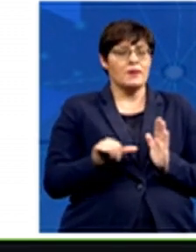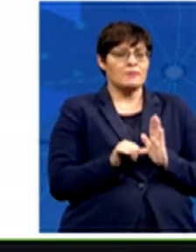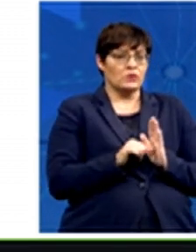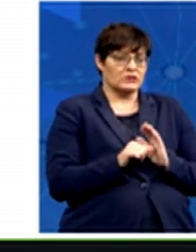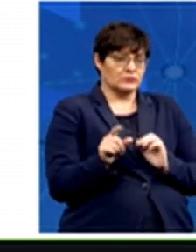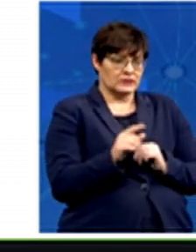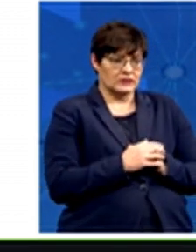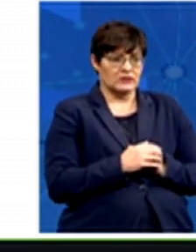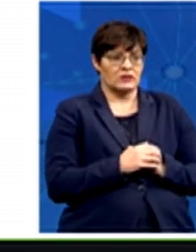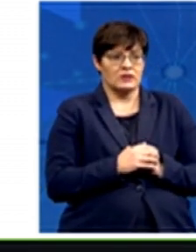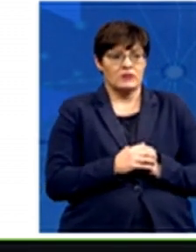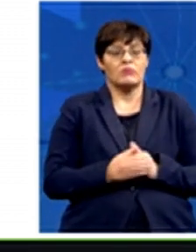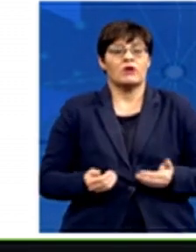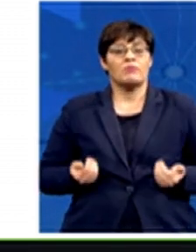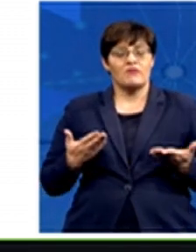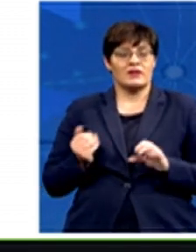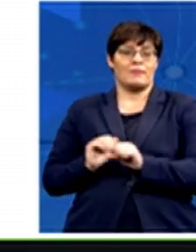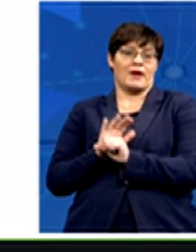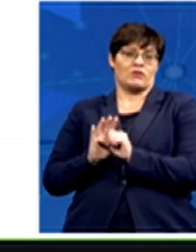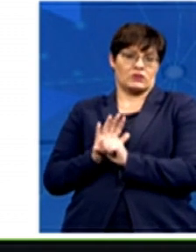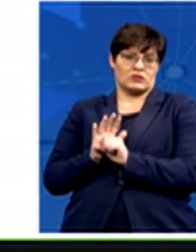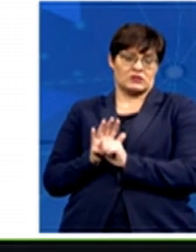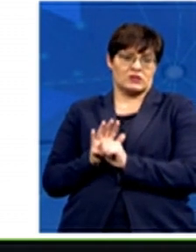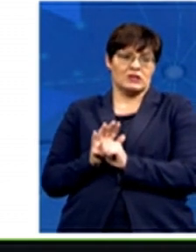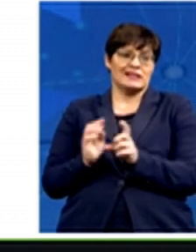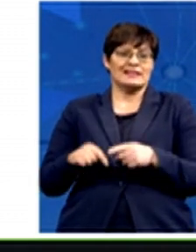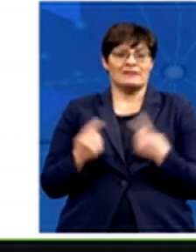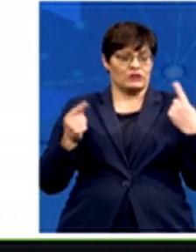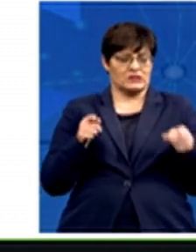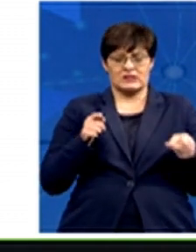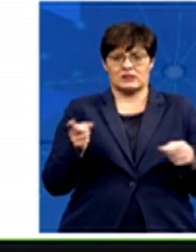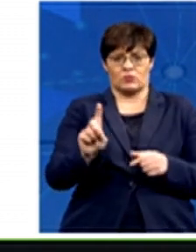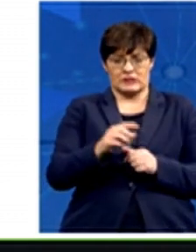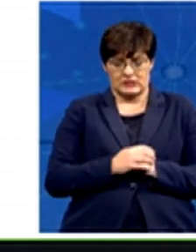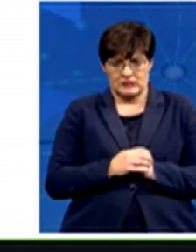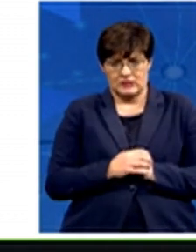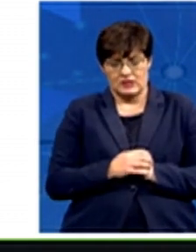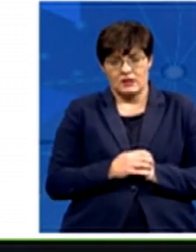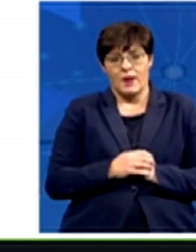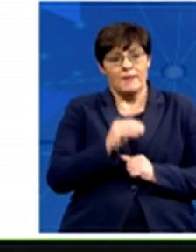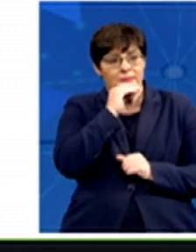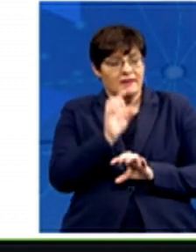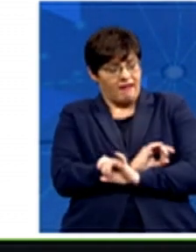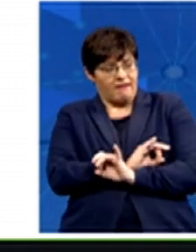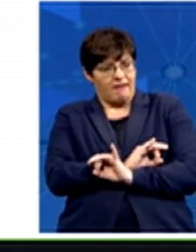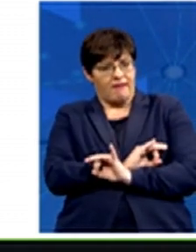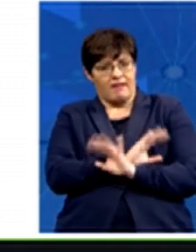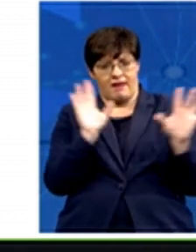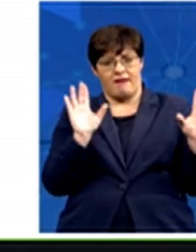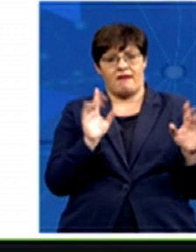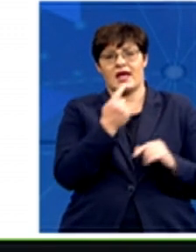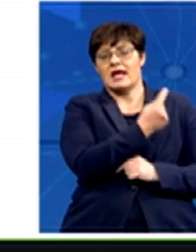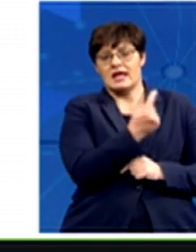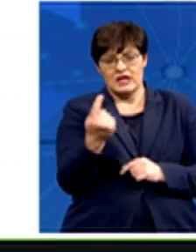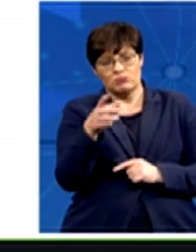with regards to what is the difference between the two, so that it can be clear to everyone to understand what is the difference.